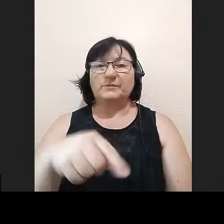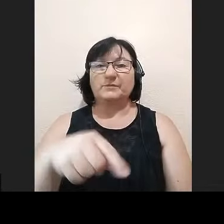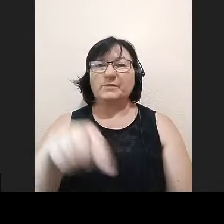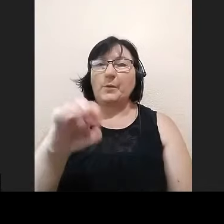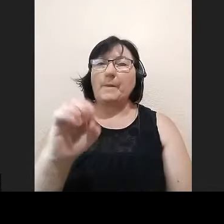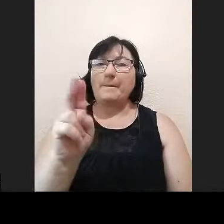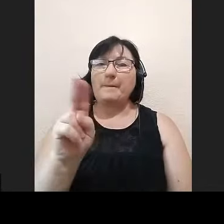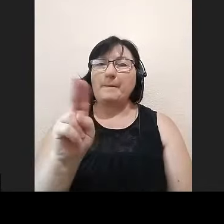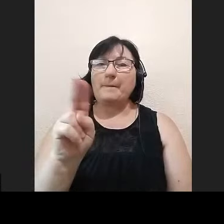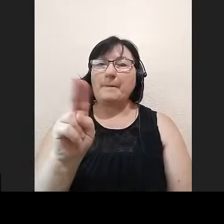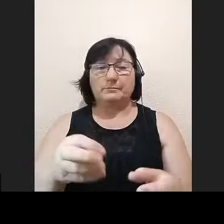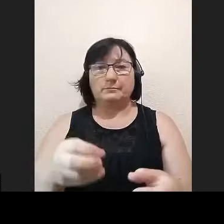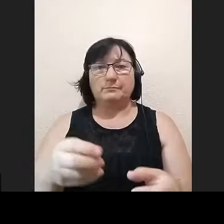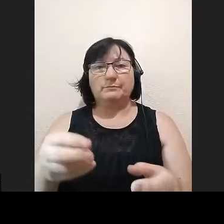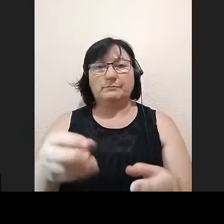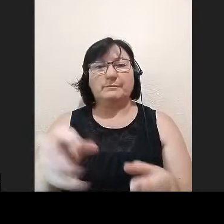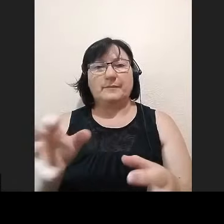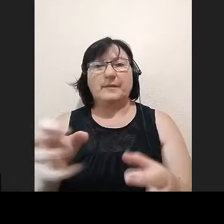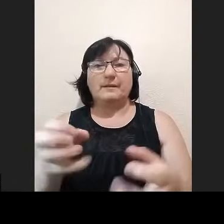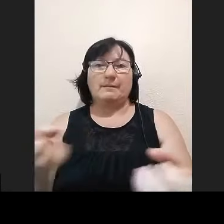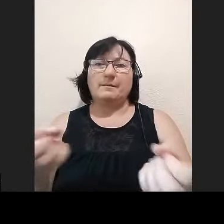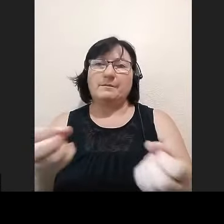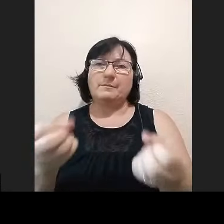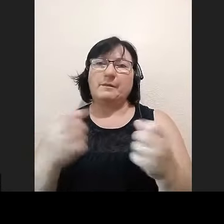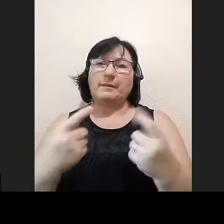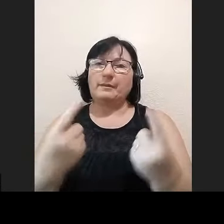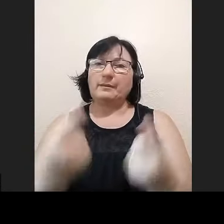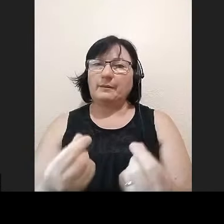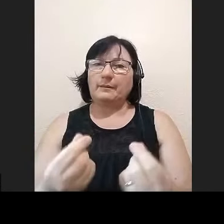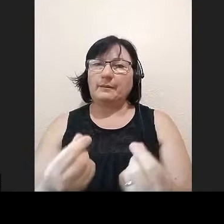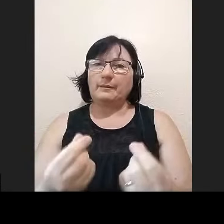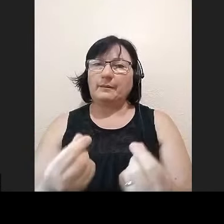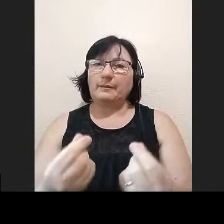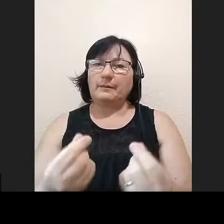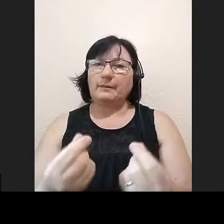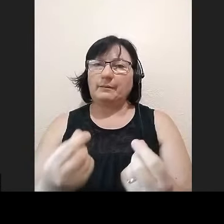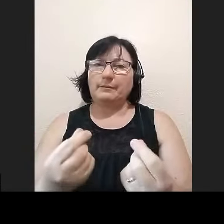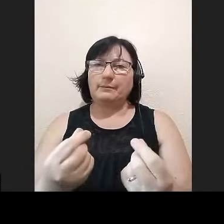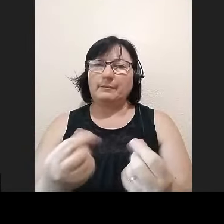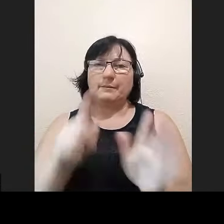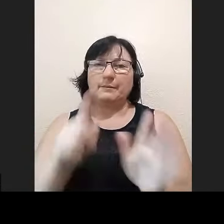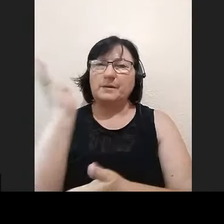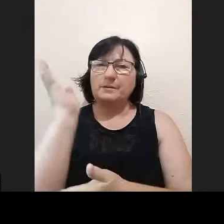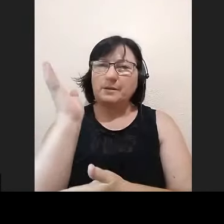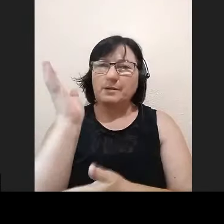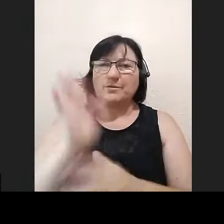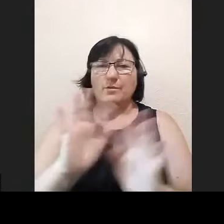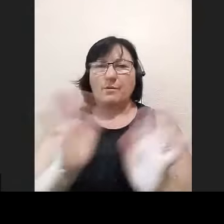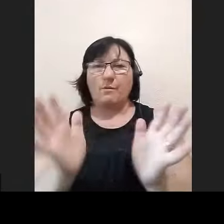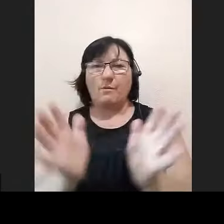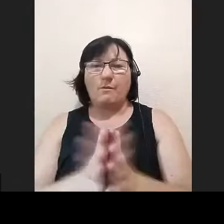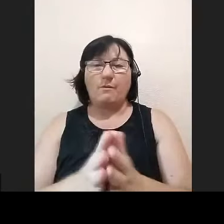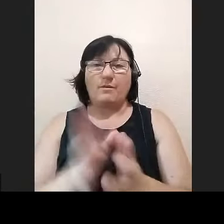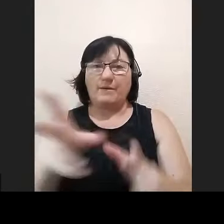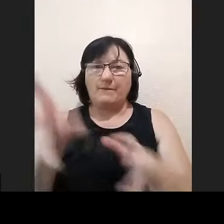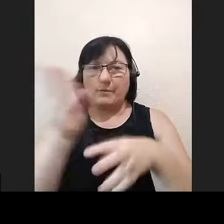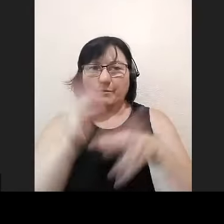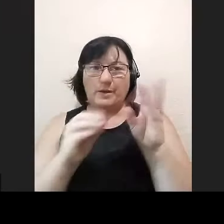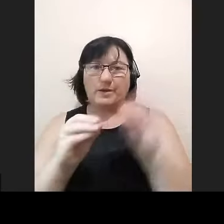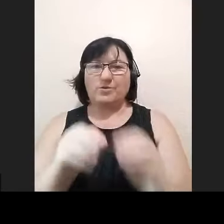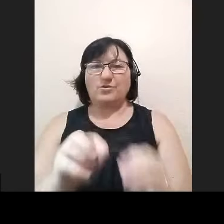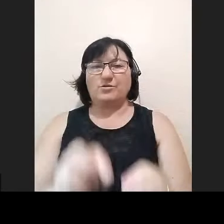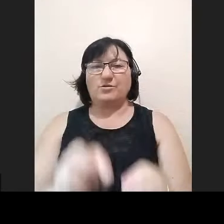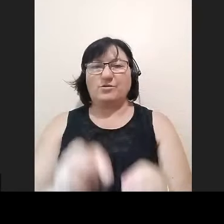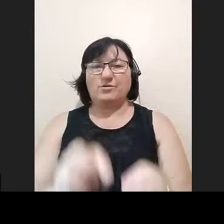presentation with regards to the journey and the milestones that are involved in the process to becoming